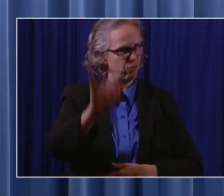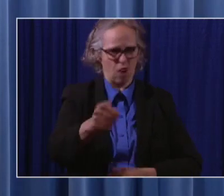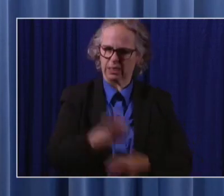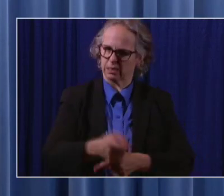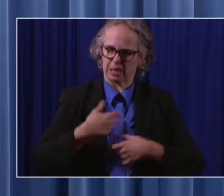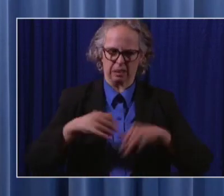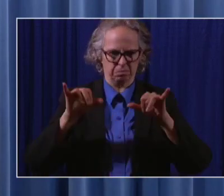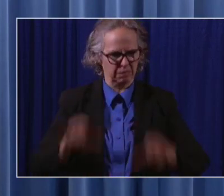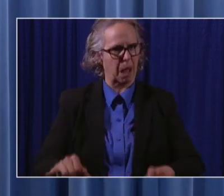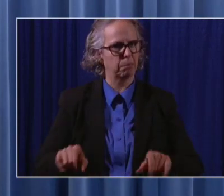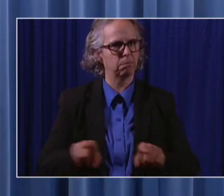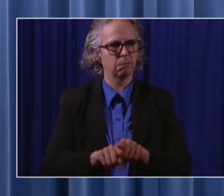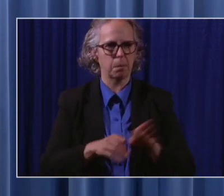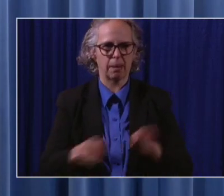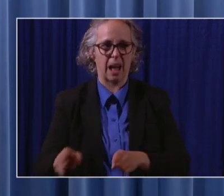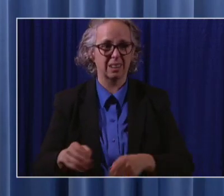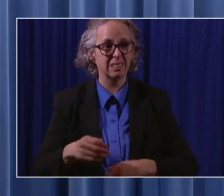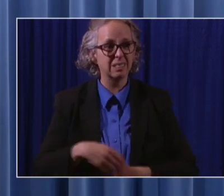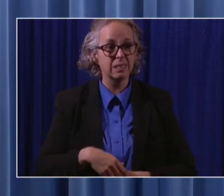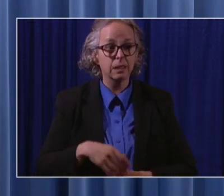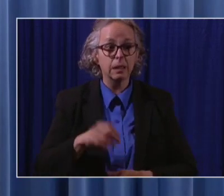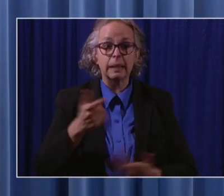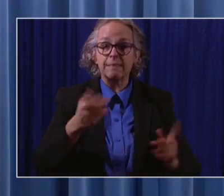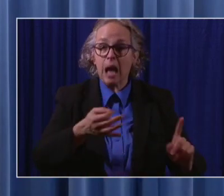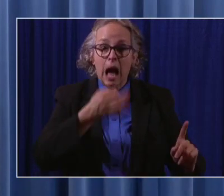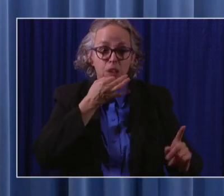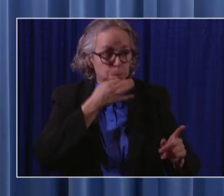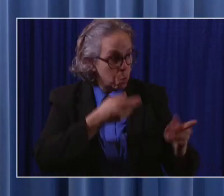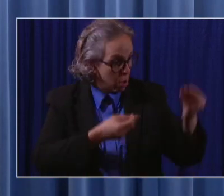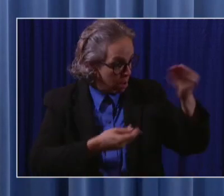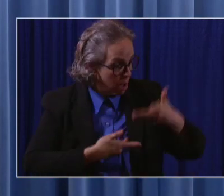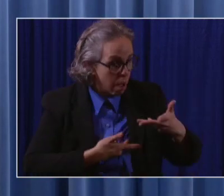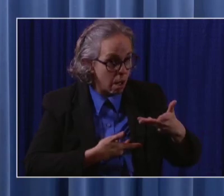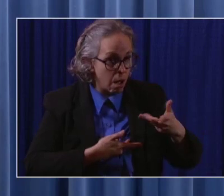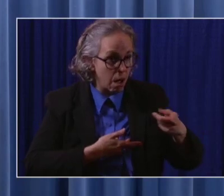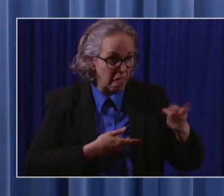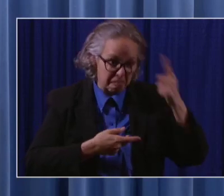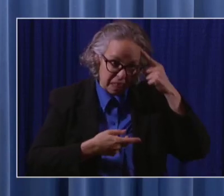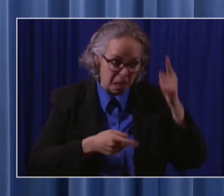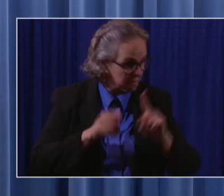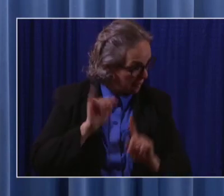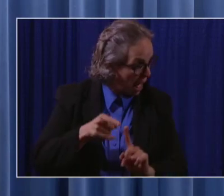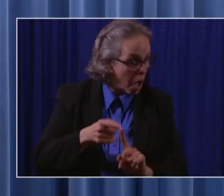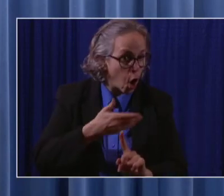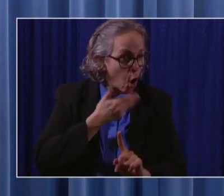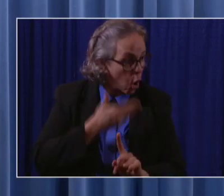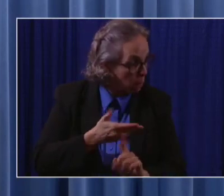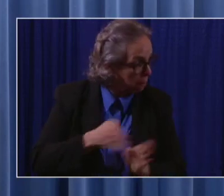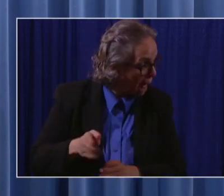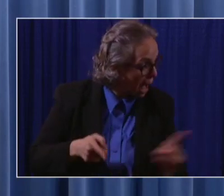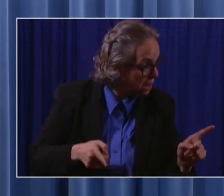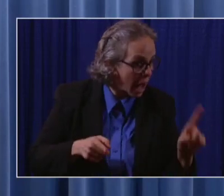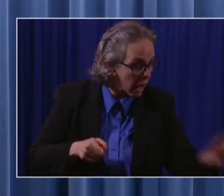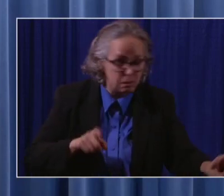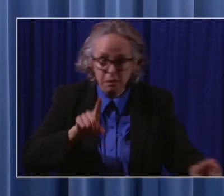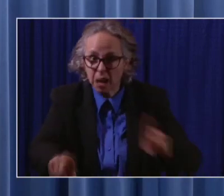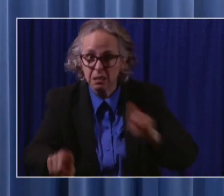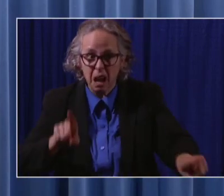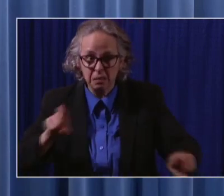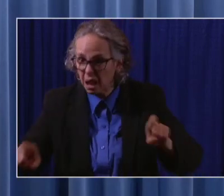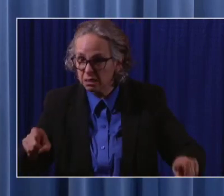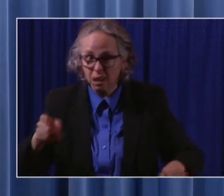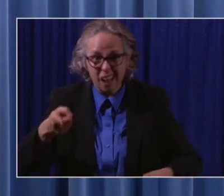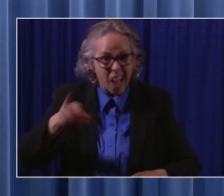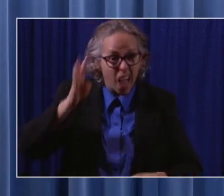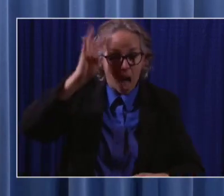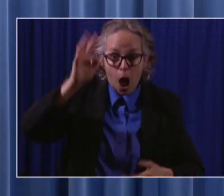to, or every expert that is around in the world thinks that we can do. If we have any other ways of doing it, I'd love to hear it, and